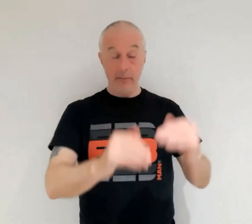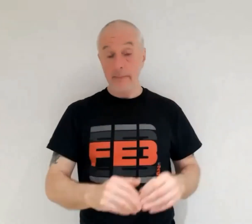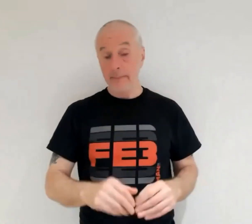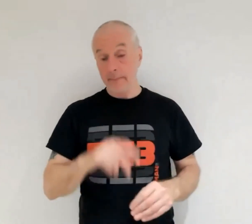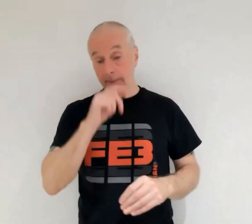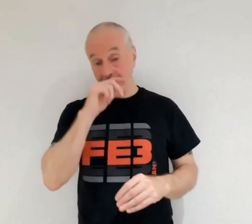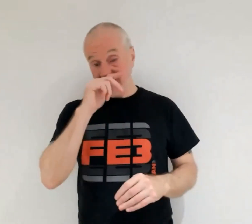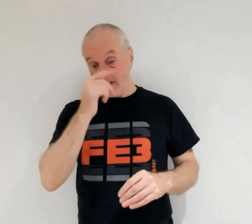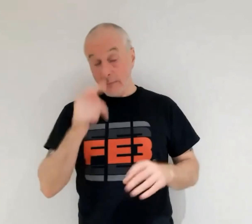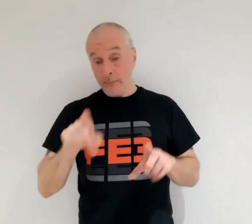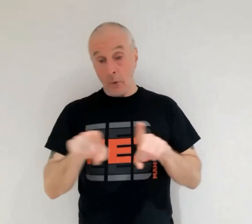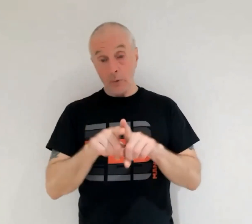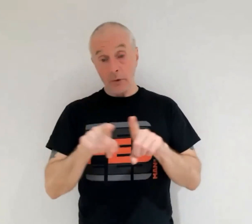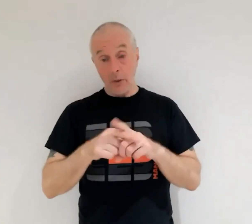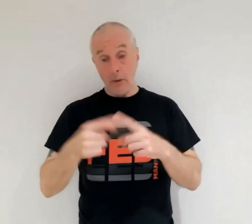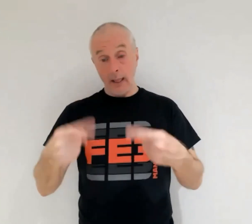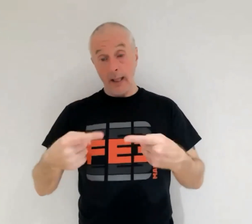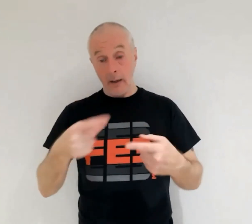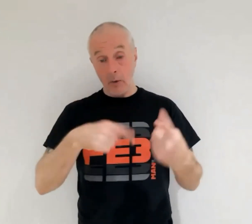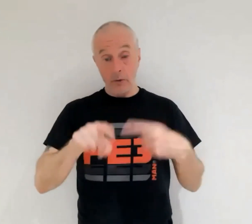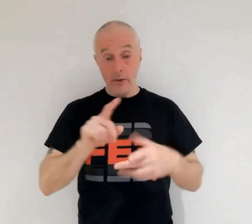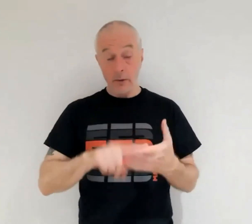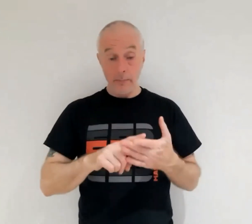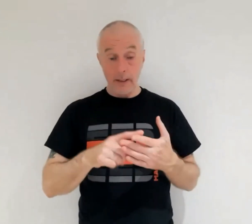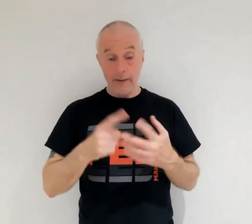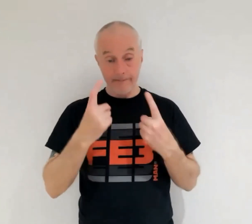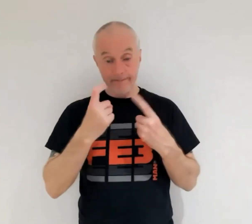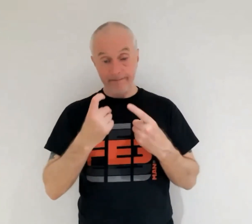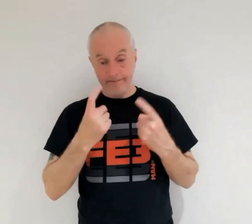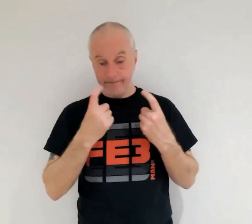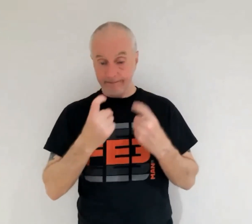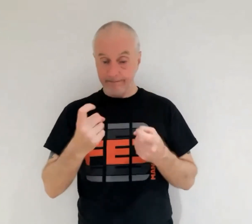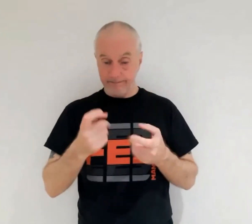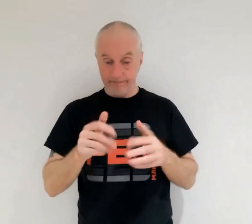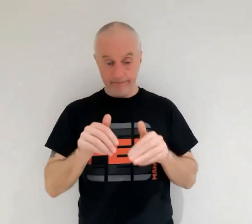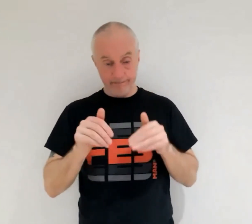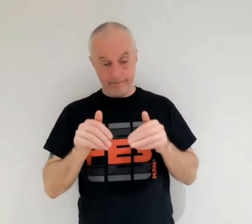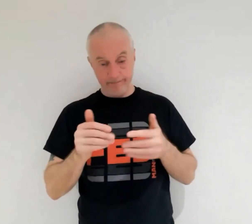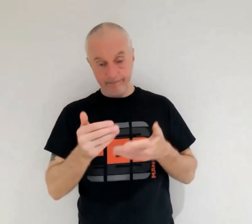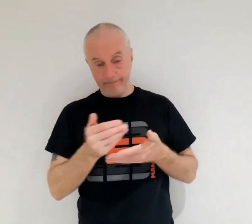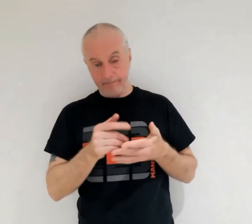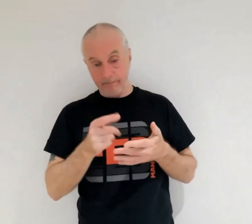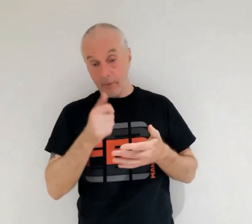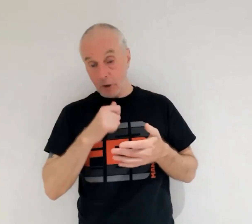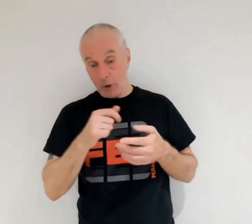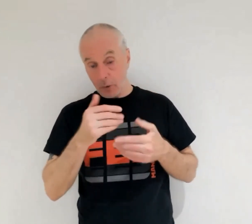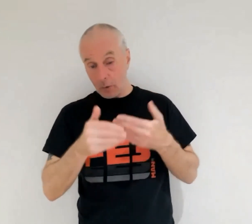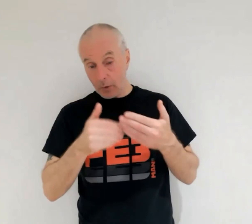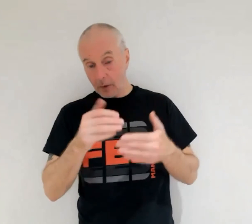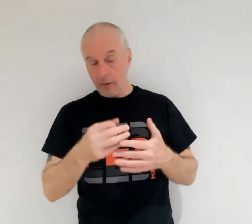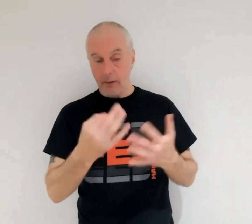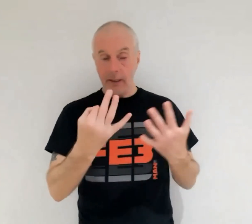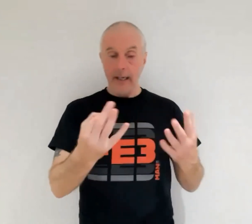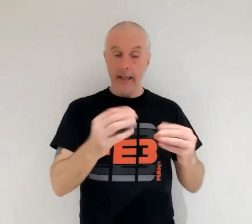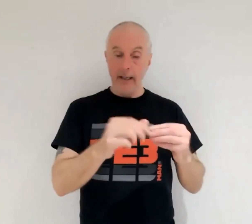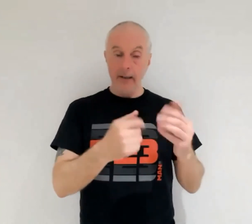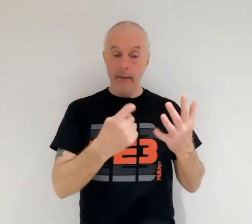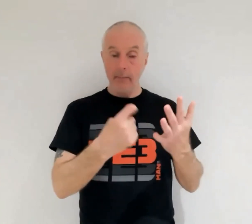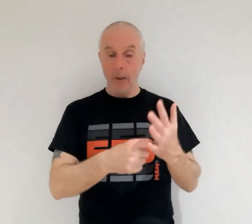us to be quite conservative, because we can just use we can use sort of 8 bar